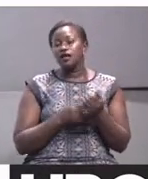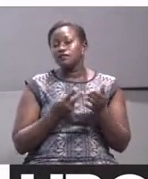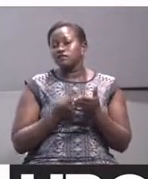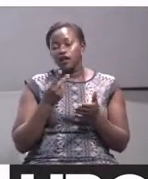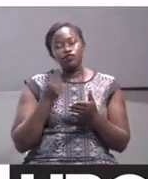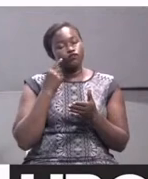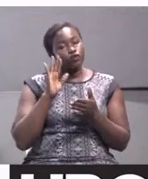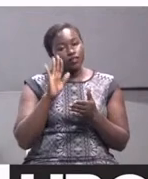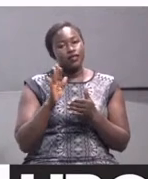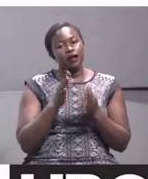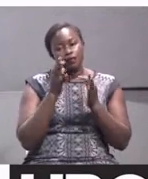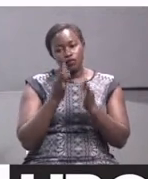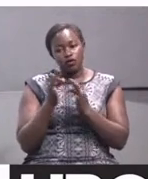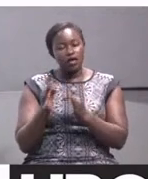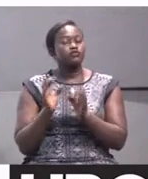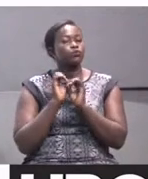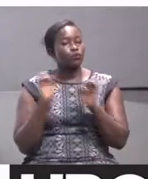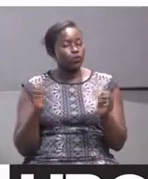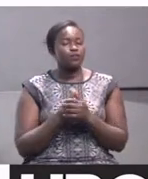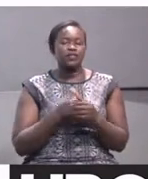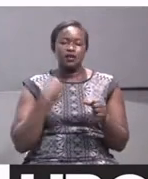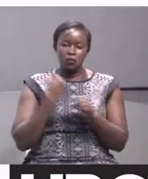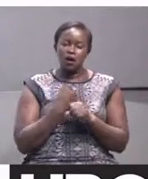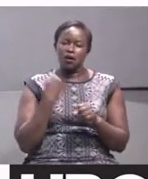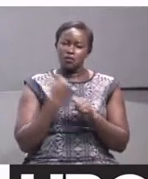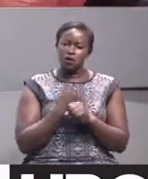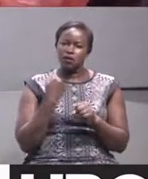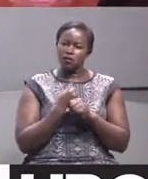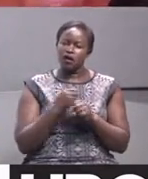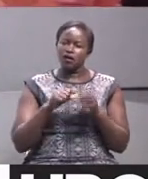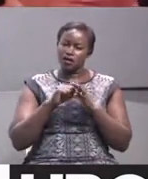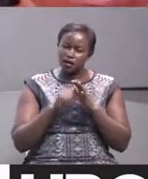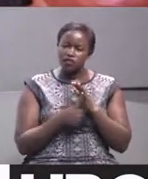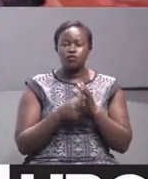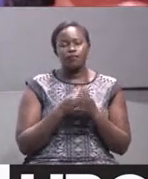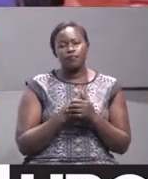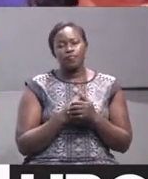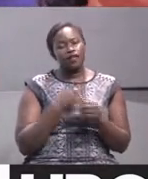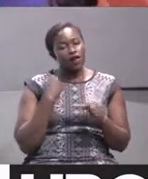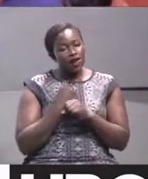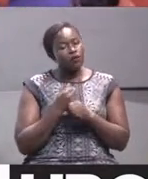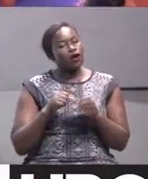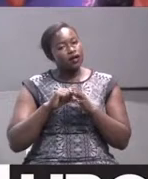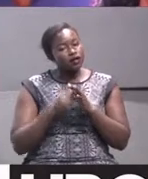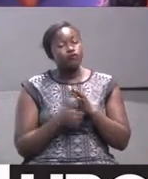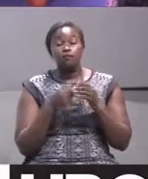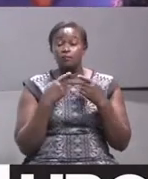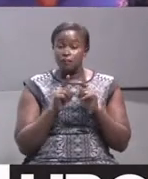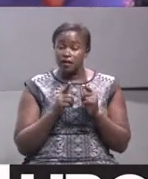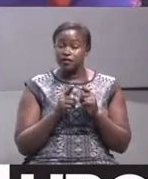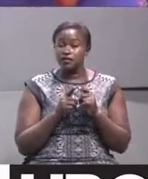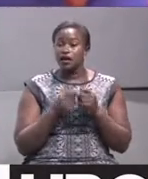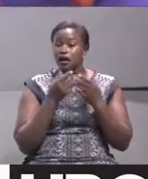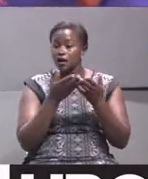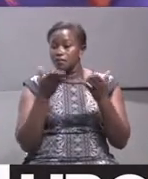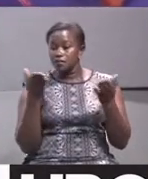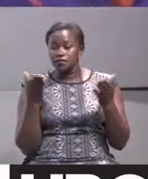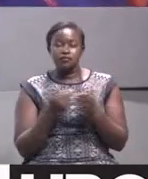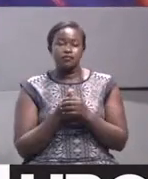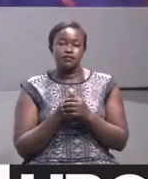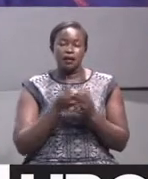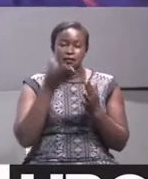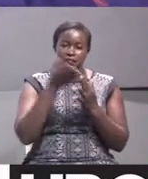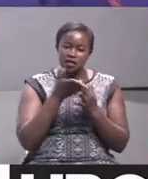for their product. They work so hard, but also the men. They work so hard, but in between there, there are several